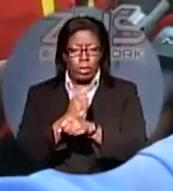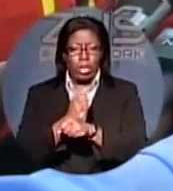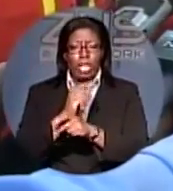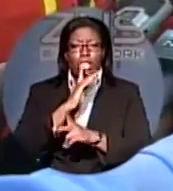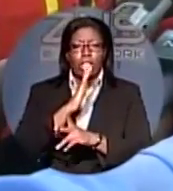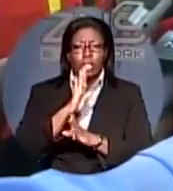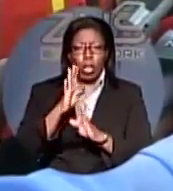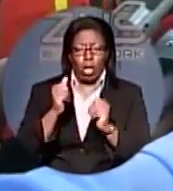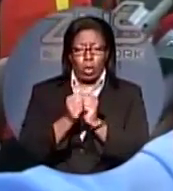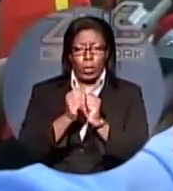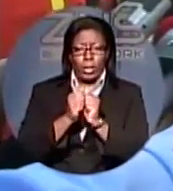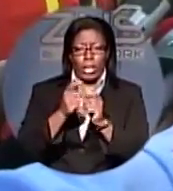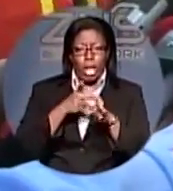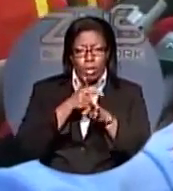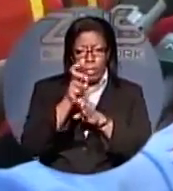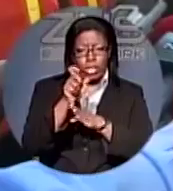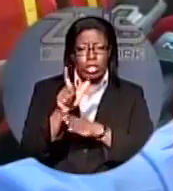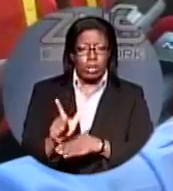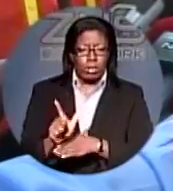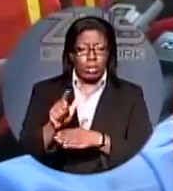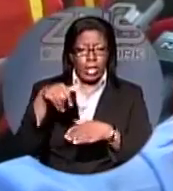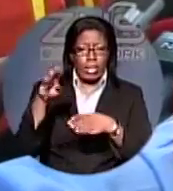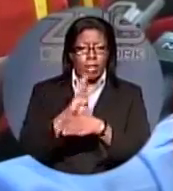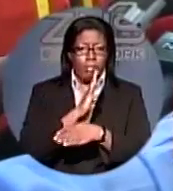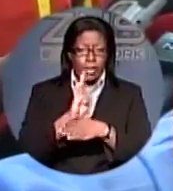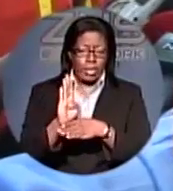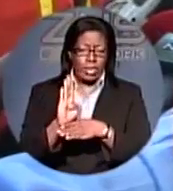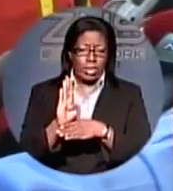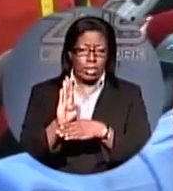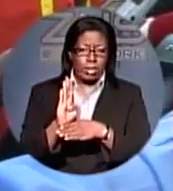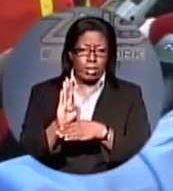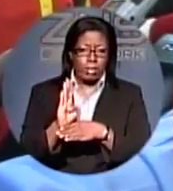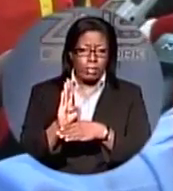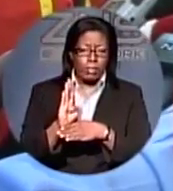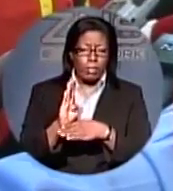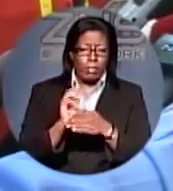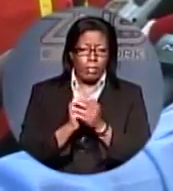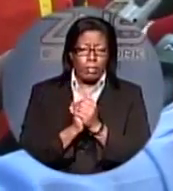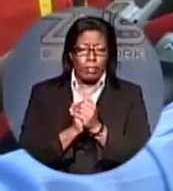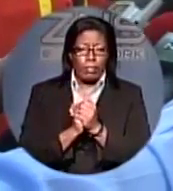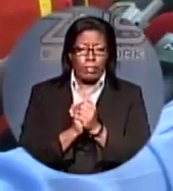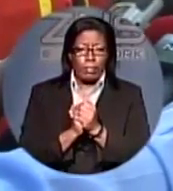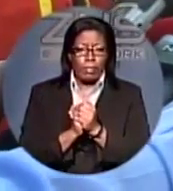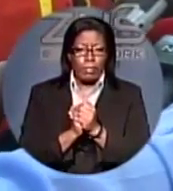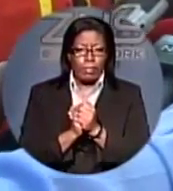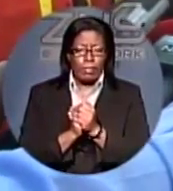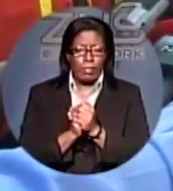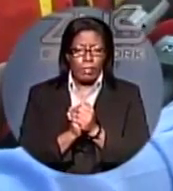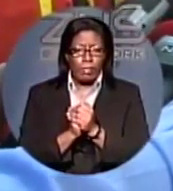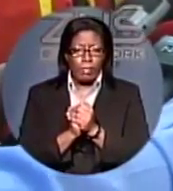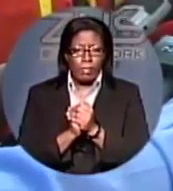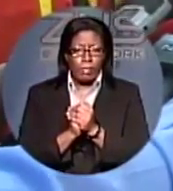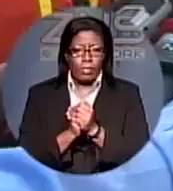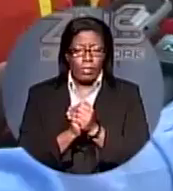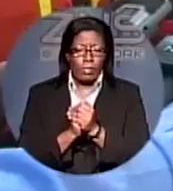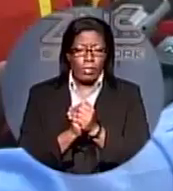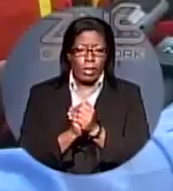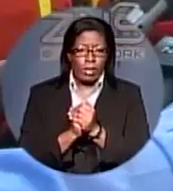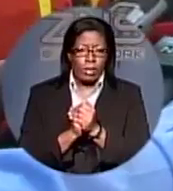professionals in the business. It's very thoughtlessly done, designed, I suppose, to do what it is done, be